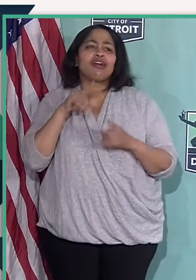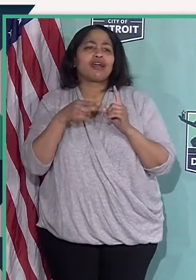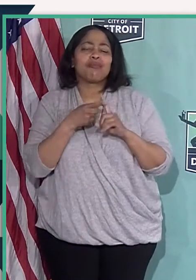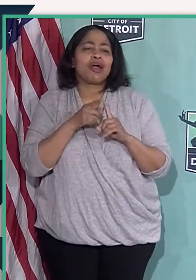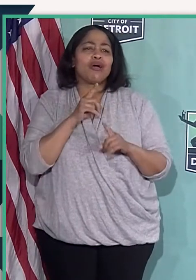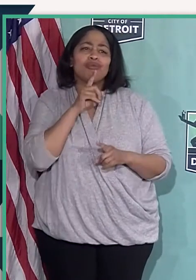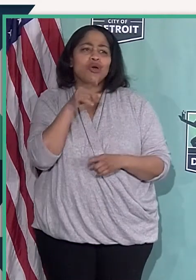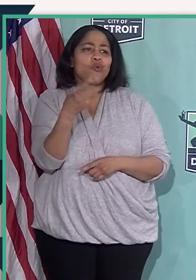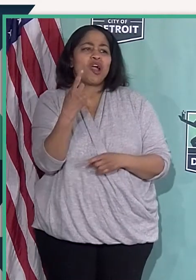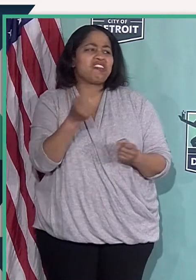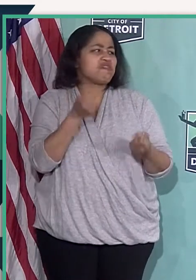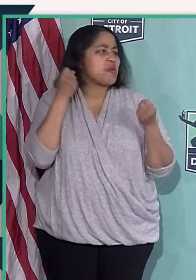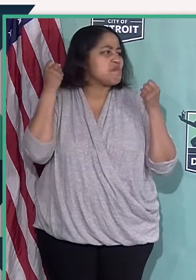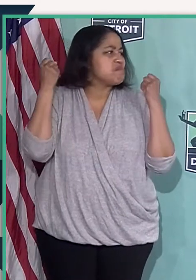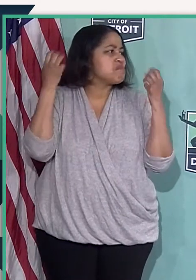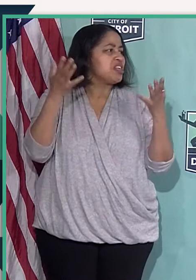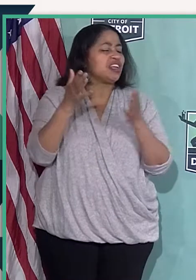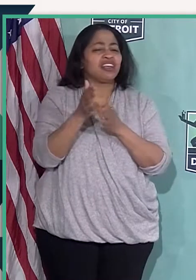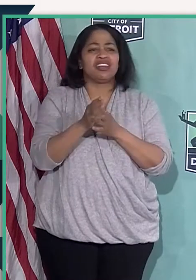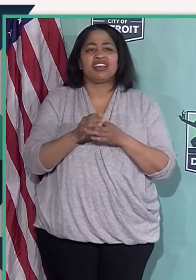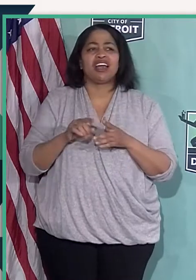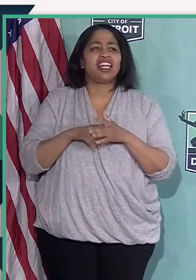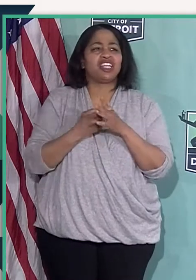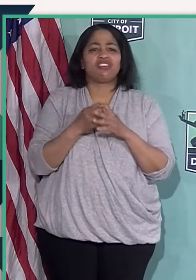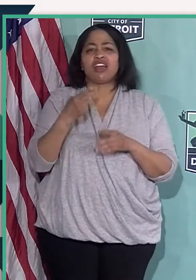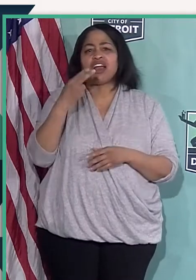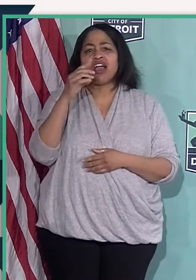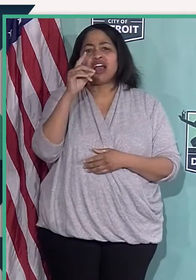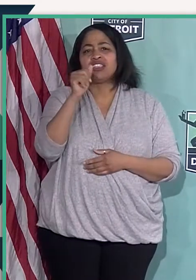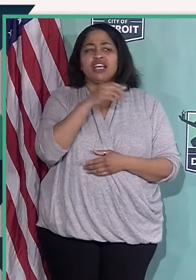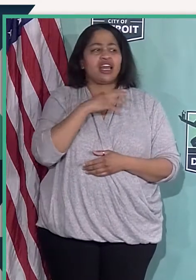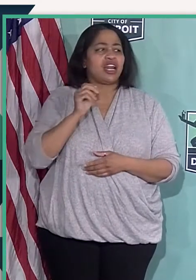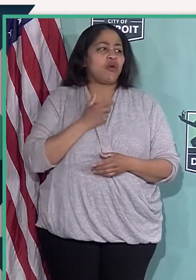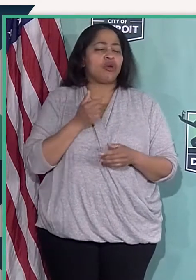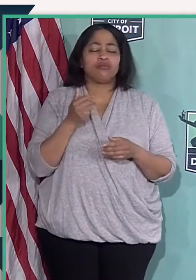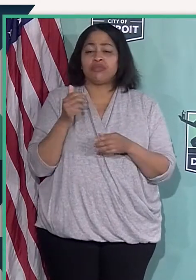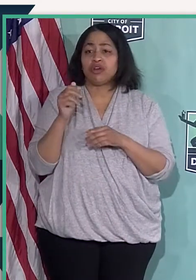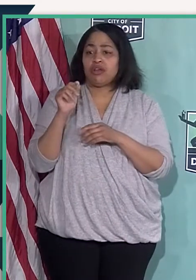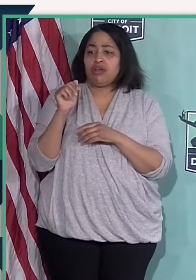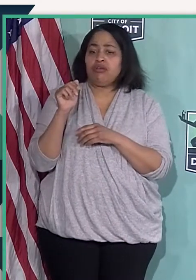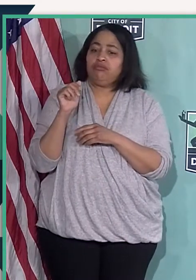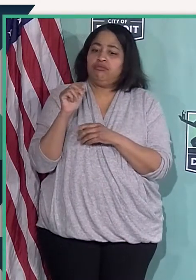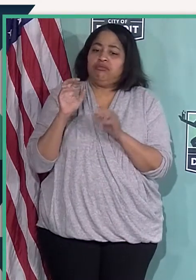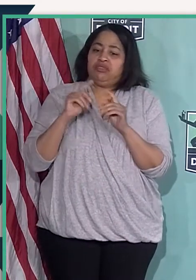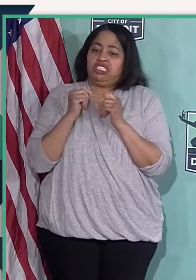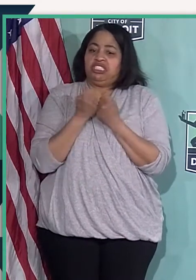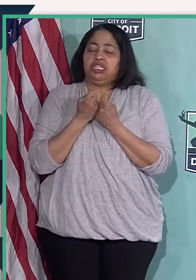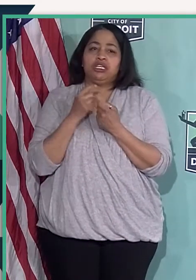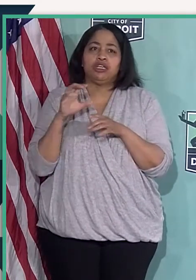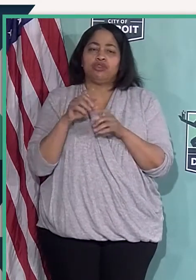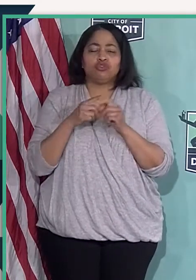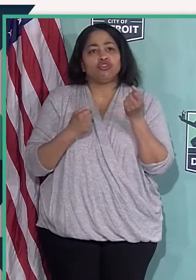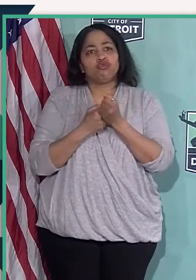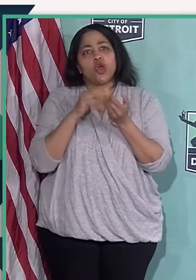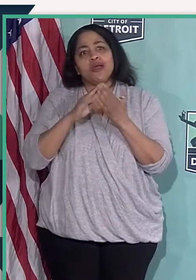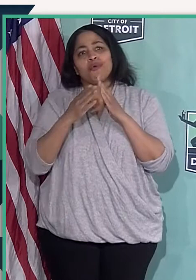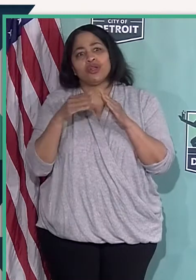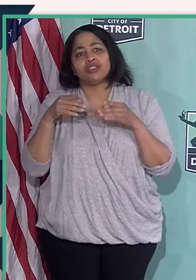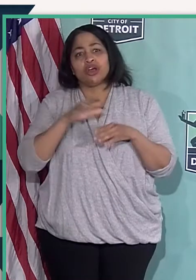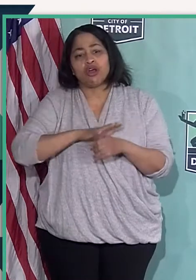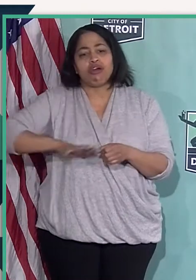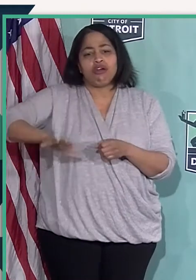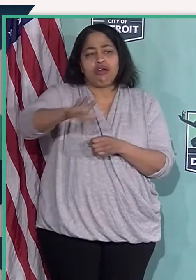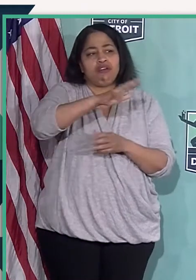is one of many initiatives that Honda and our associates are doing to support communities across America during the